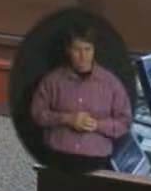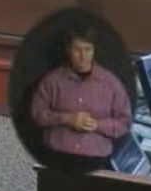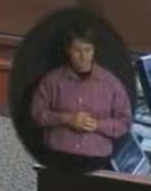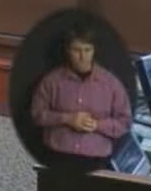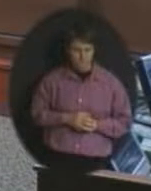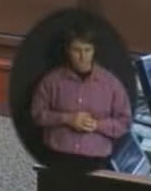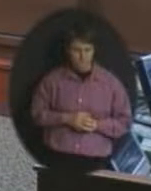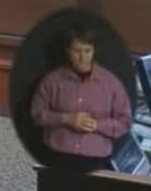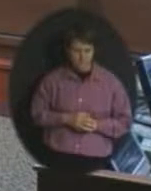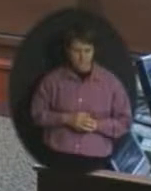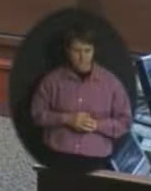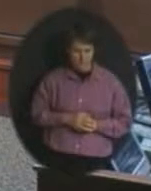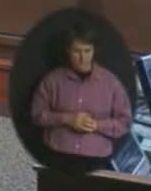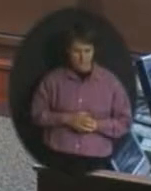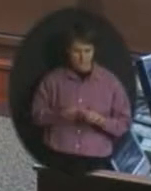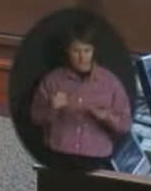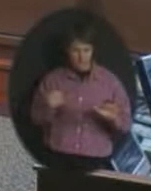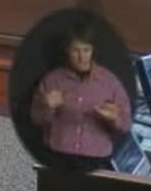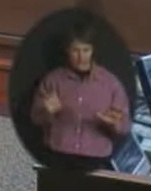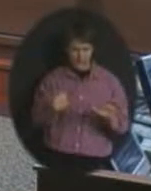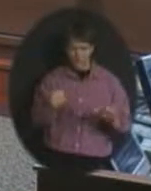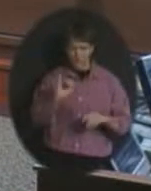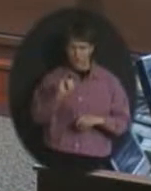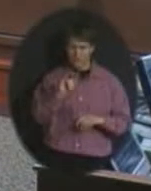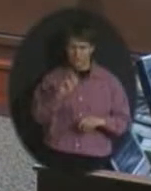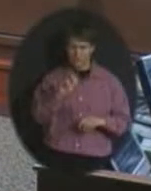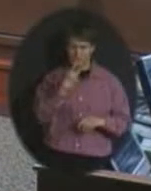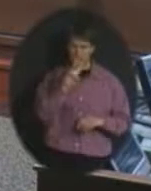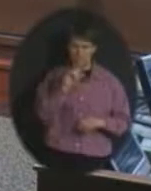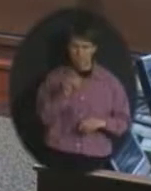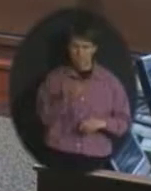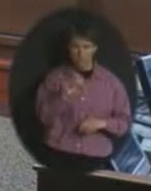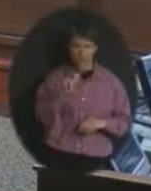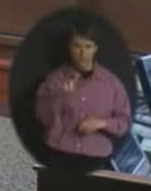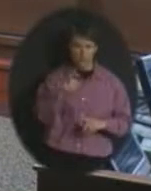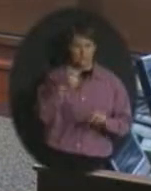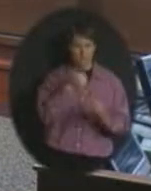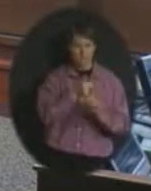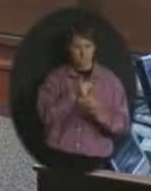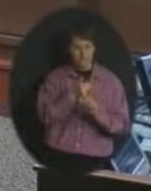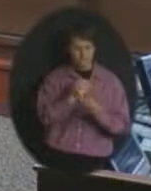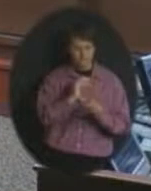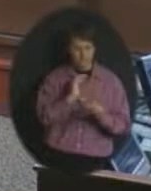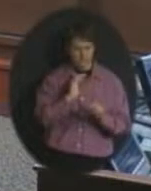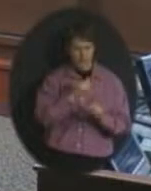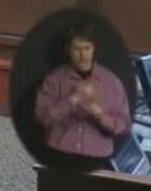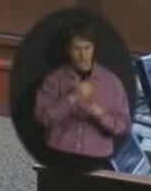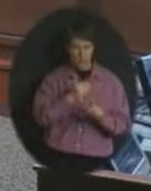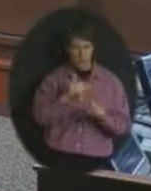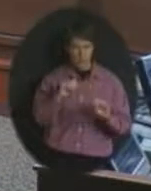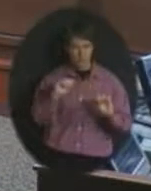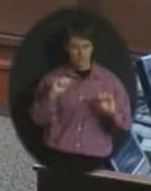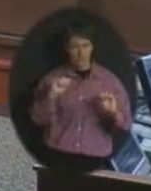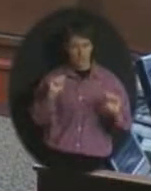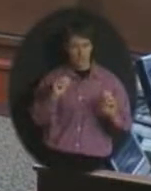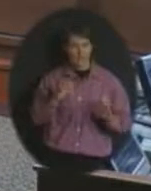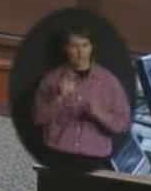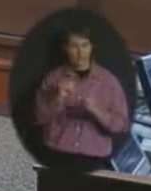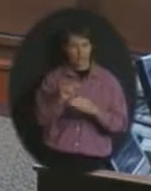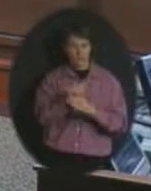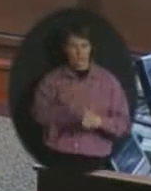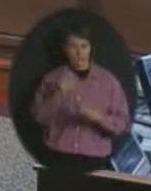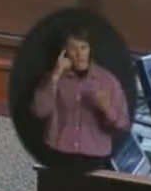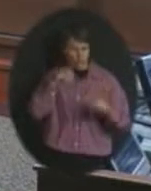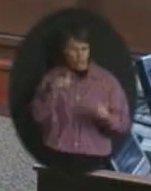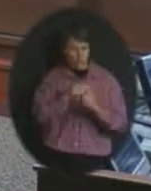Under our action items, 6.01 is the our athletic trainer agreement with Olathe Medical